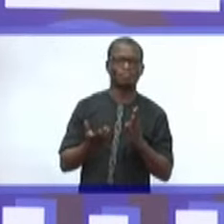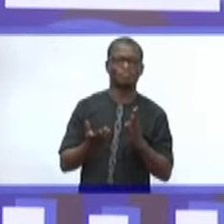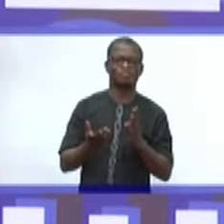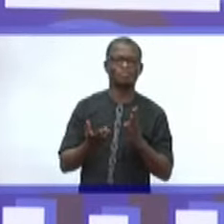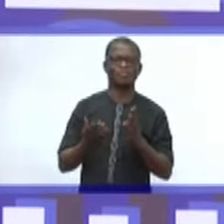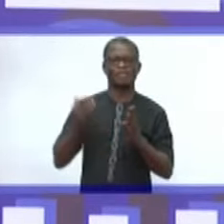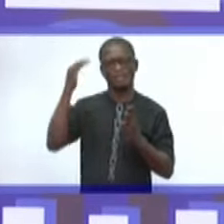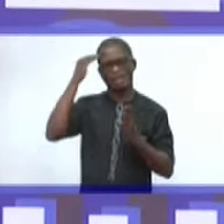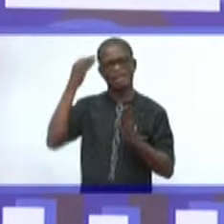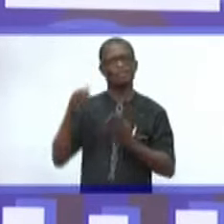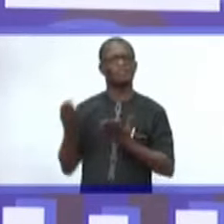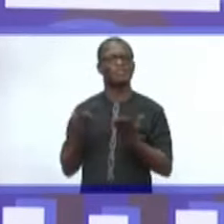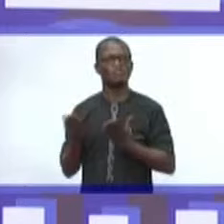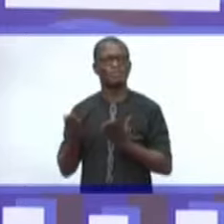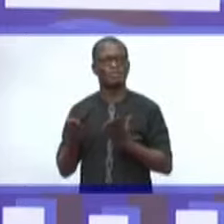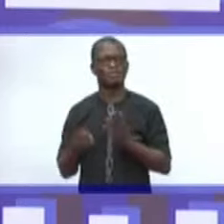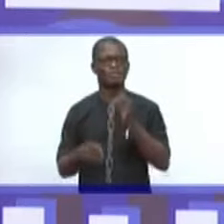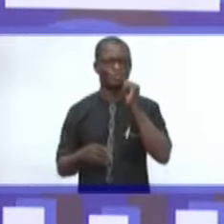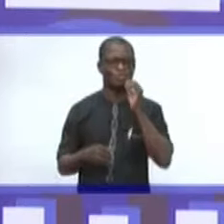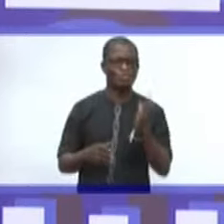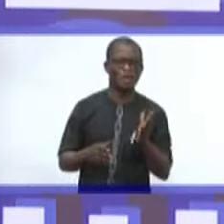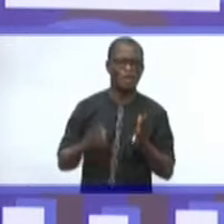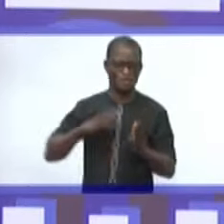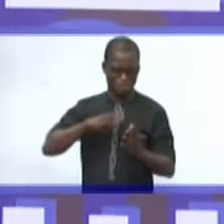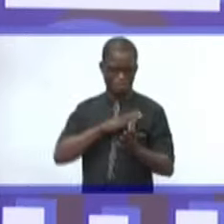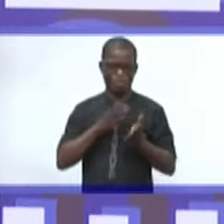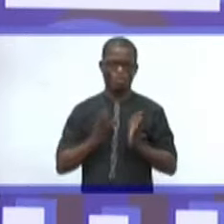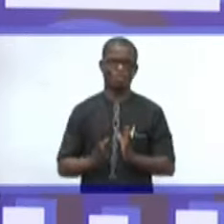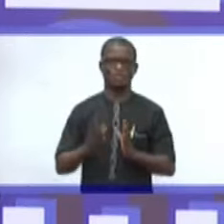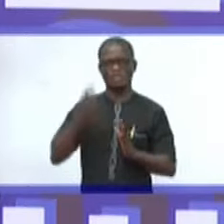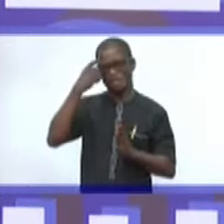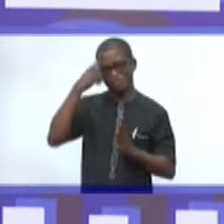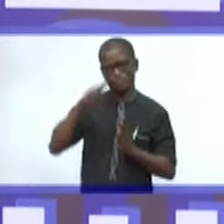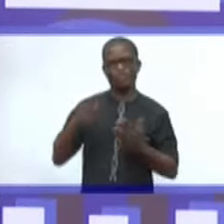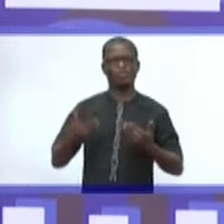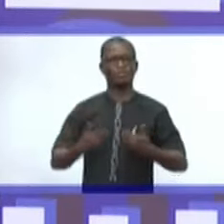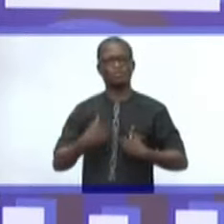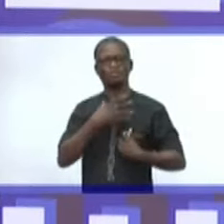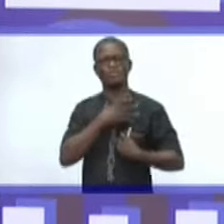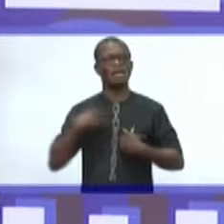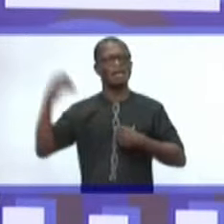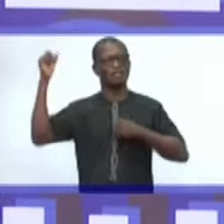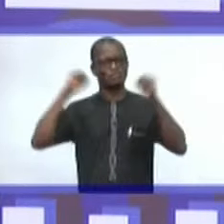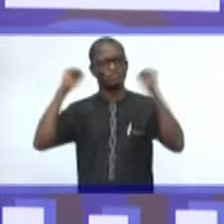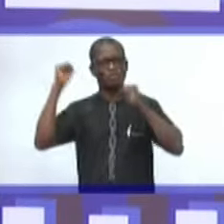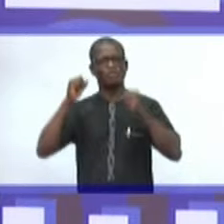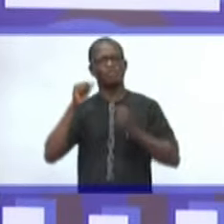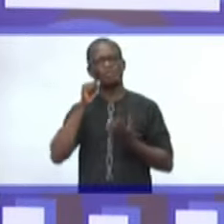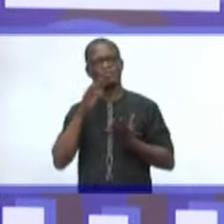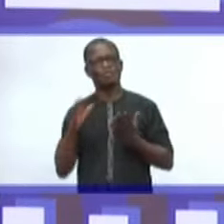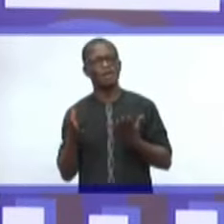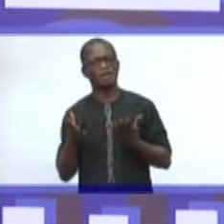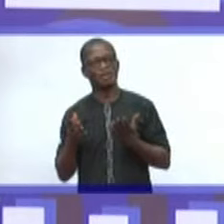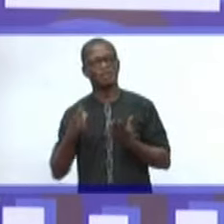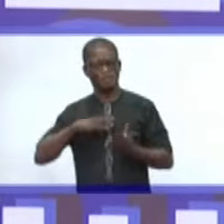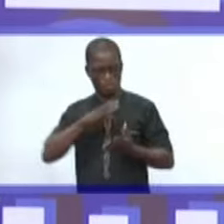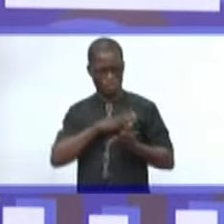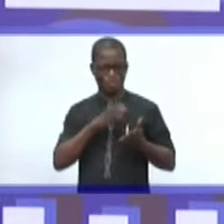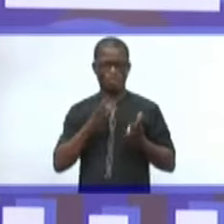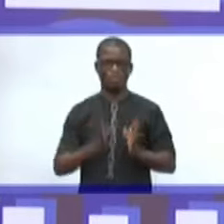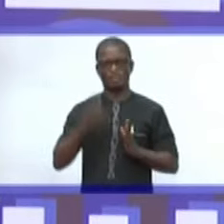Head of Service, woman. Commissioner for Youth and Sports, woman. Commissioner